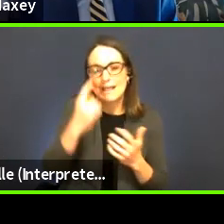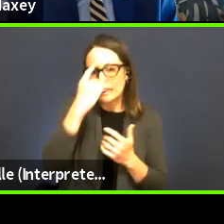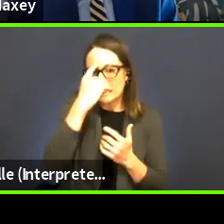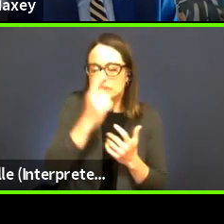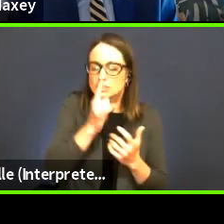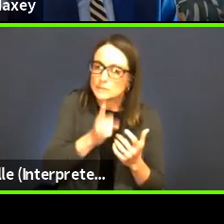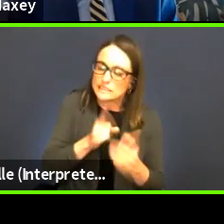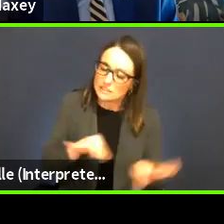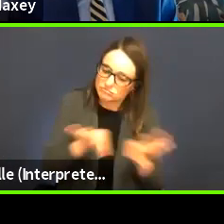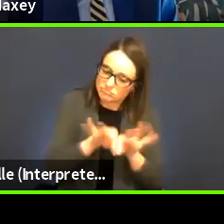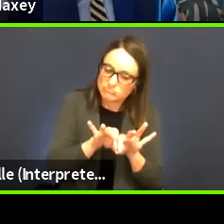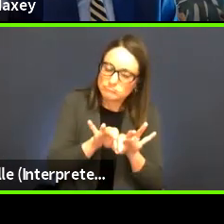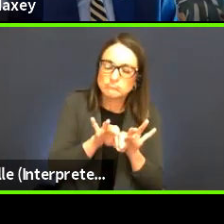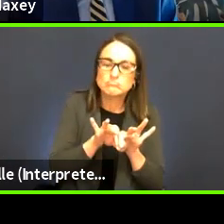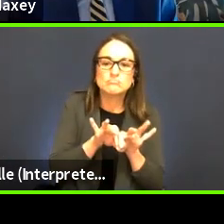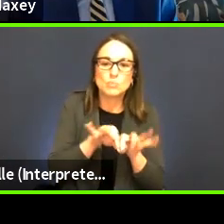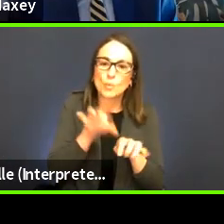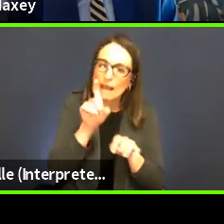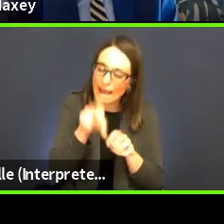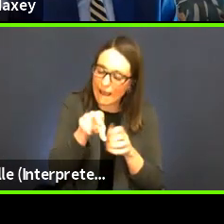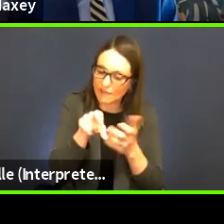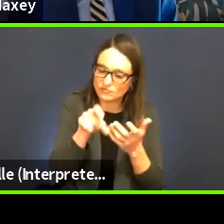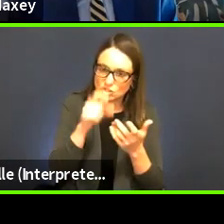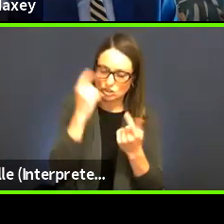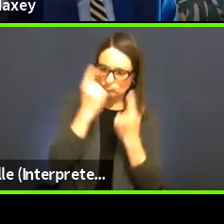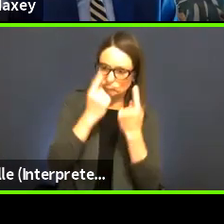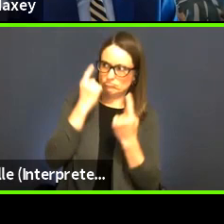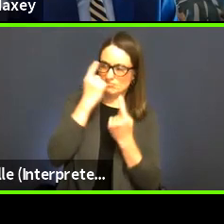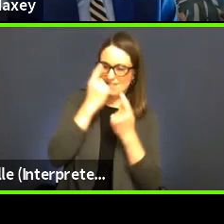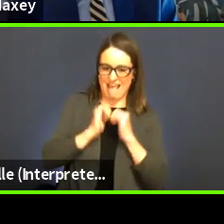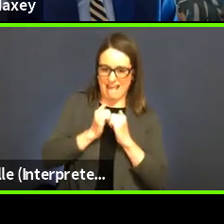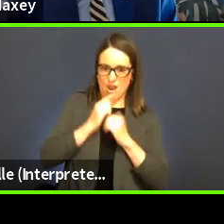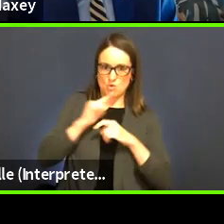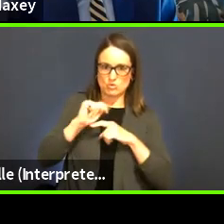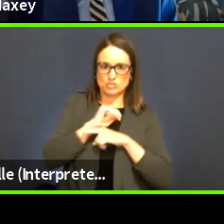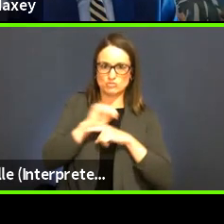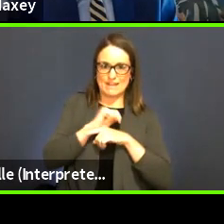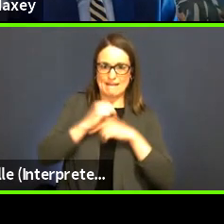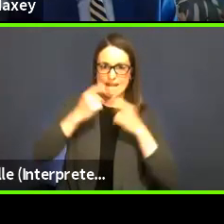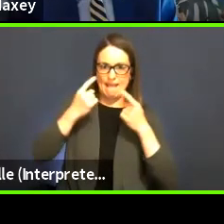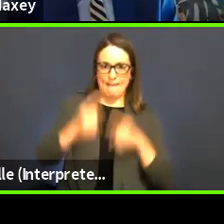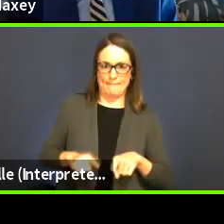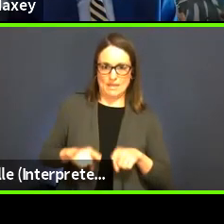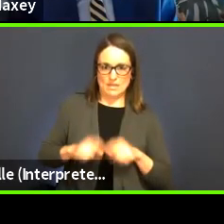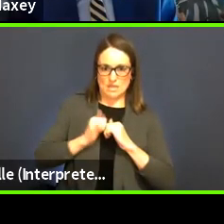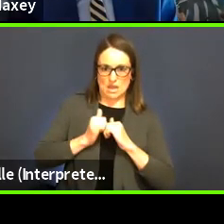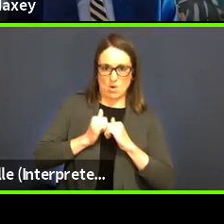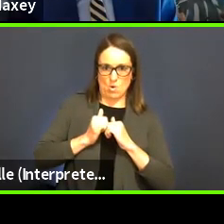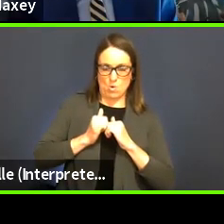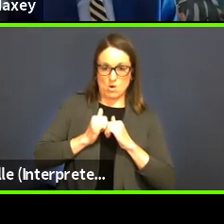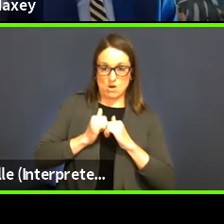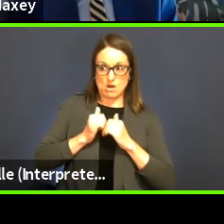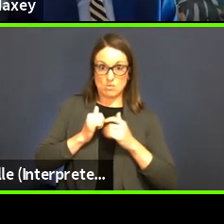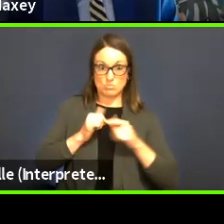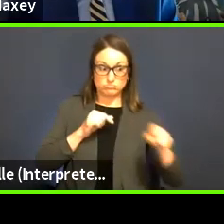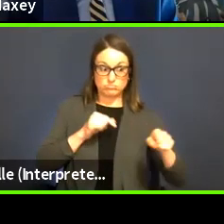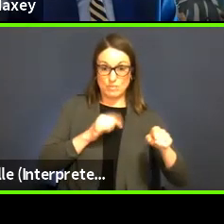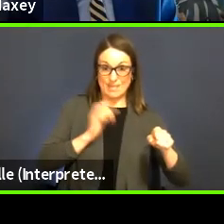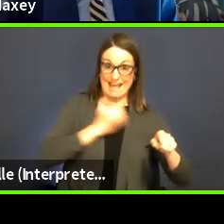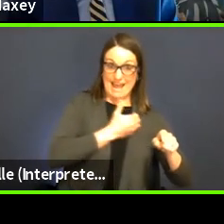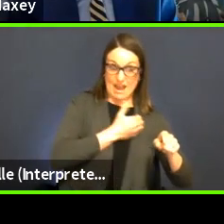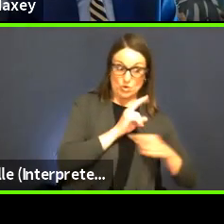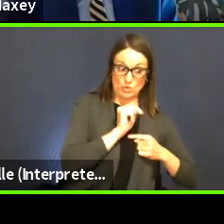really important that we reconsider the way our training occurs with our police and the Greeley Police